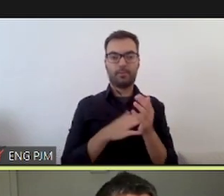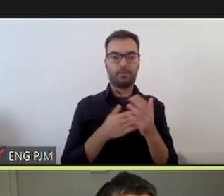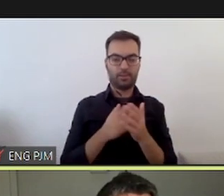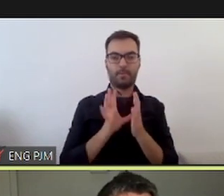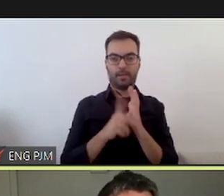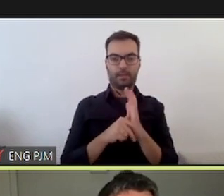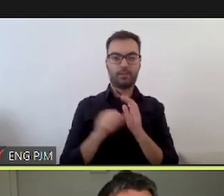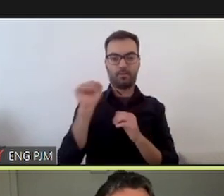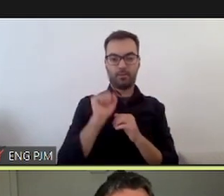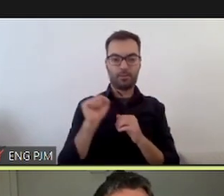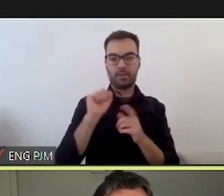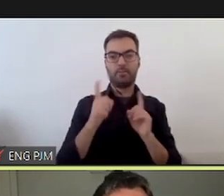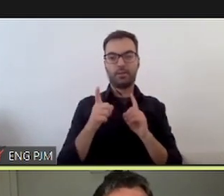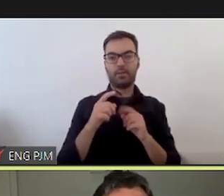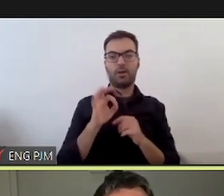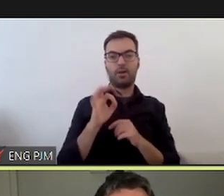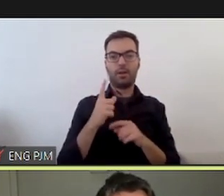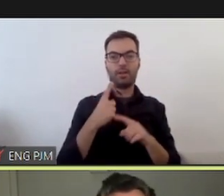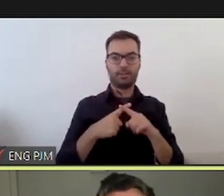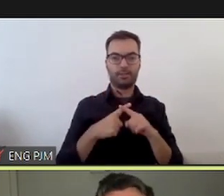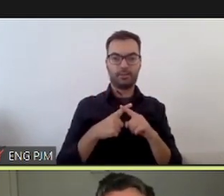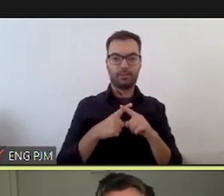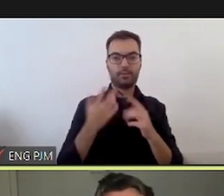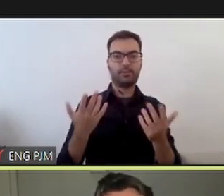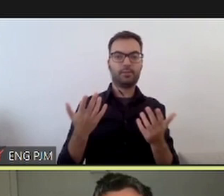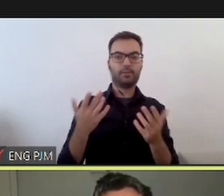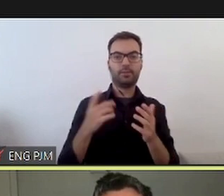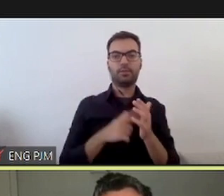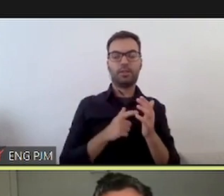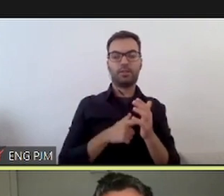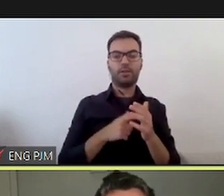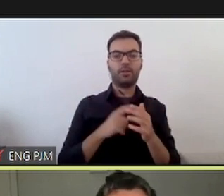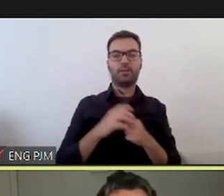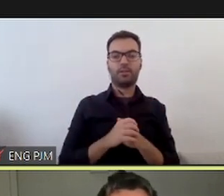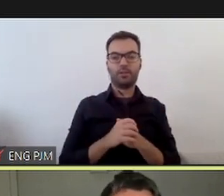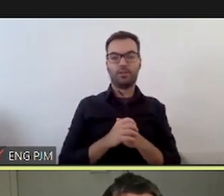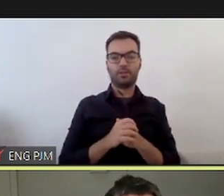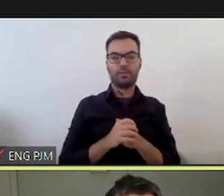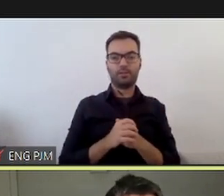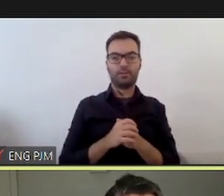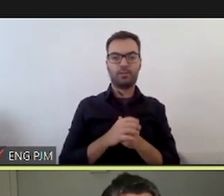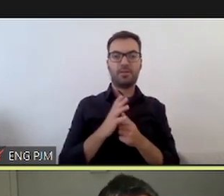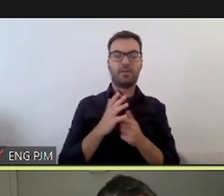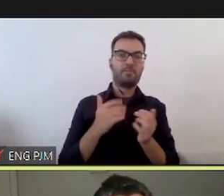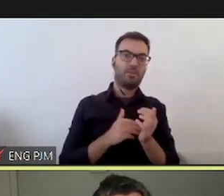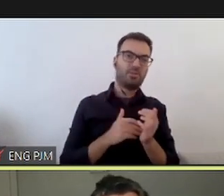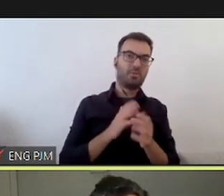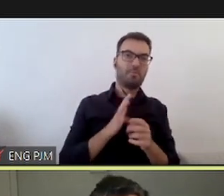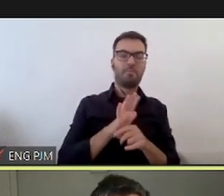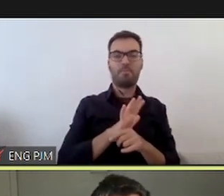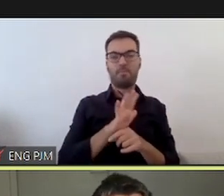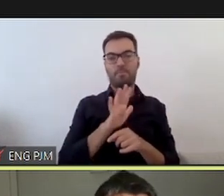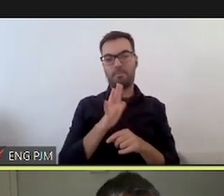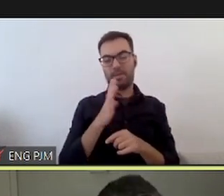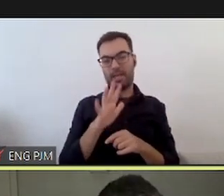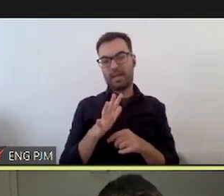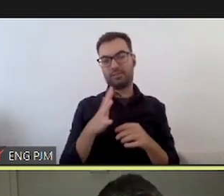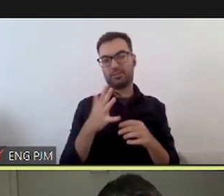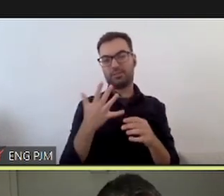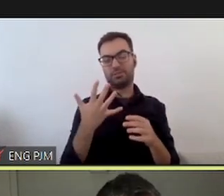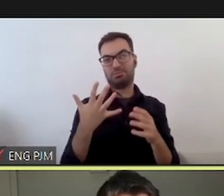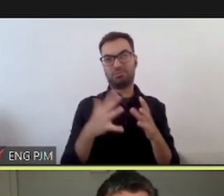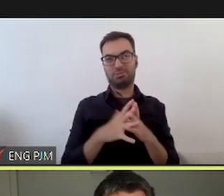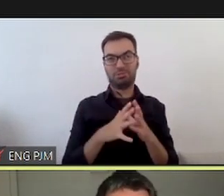Wrocław City or the OLX, usually it will be from 5 to 10, 11